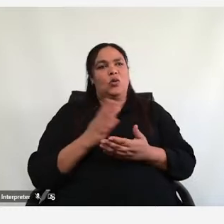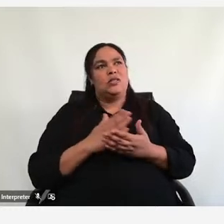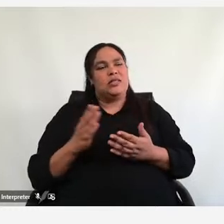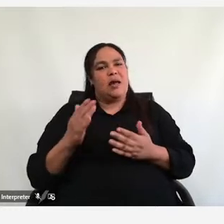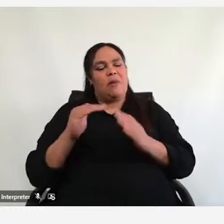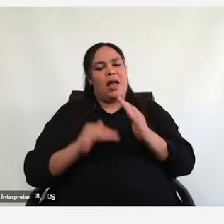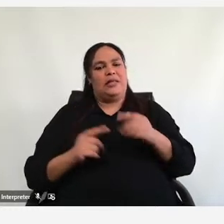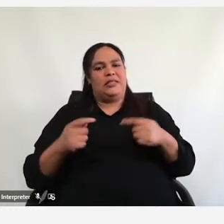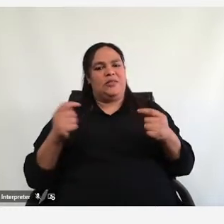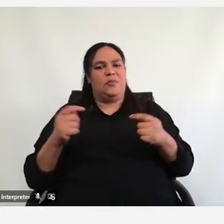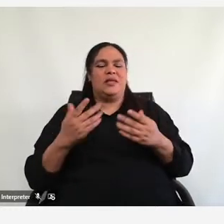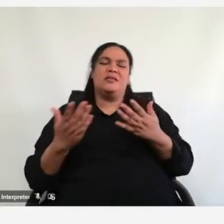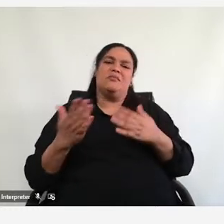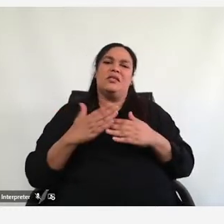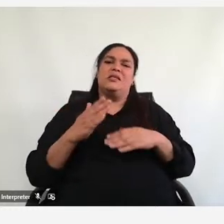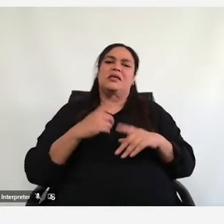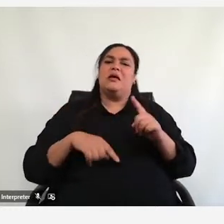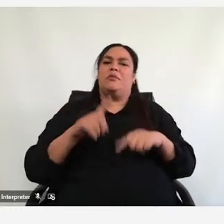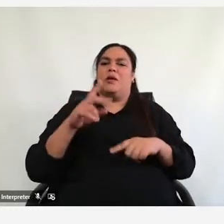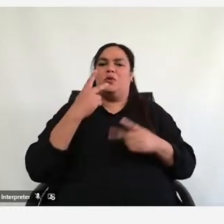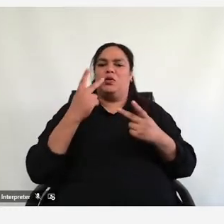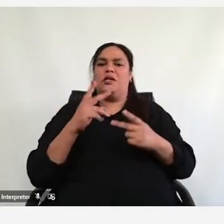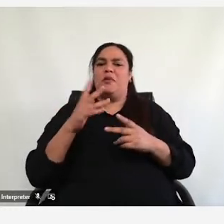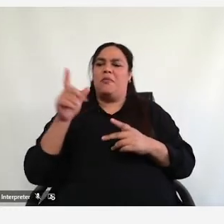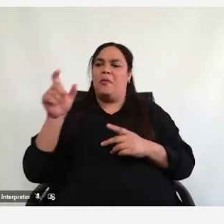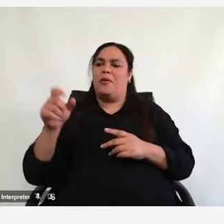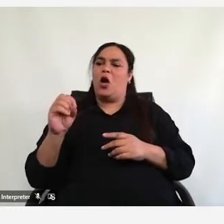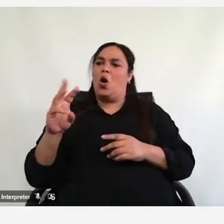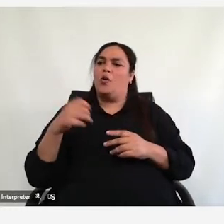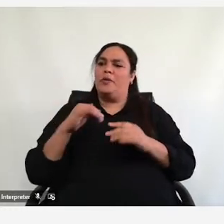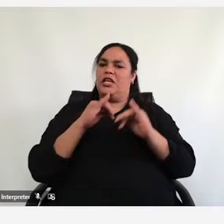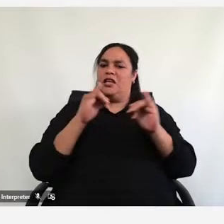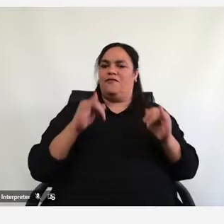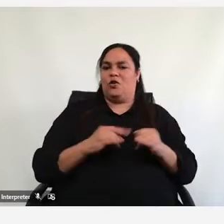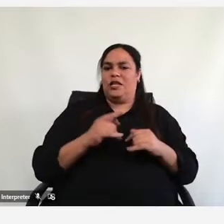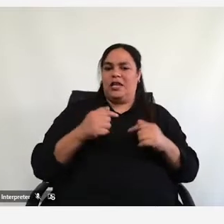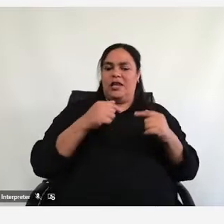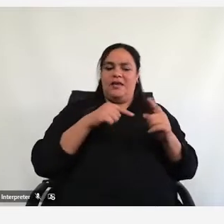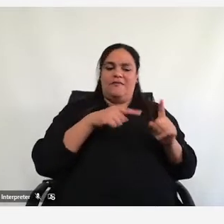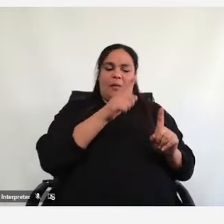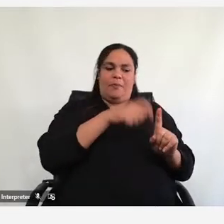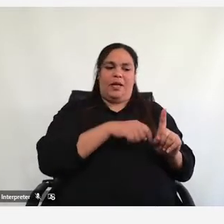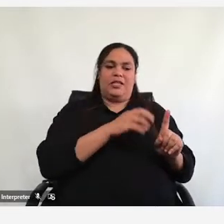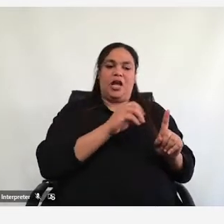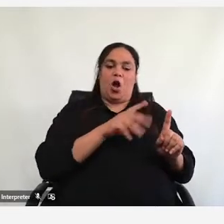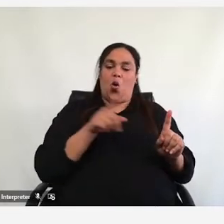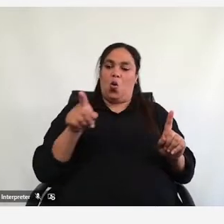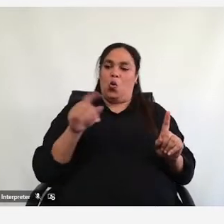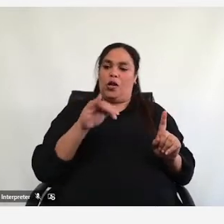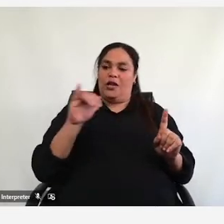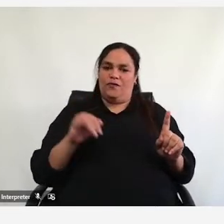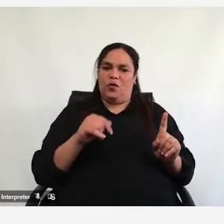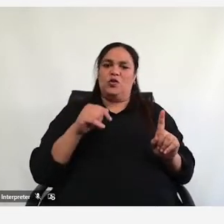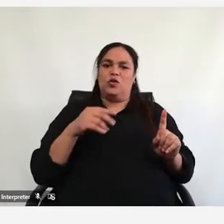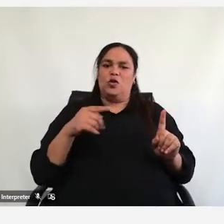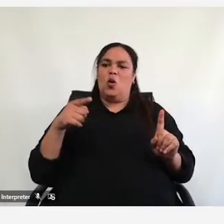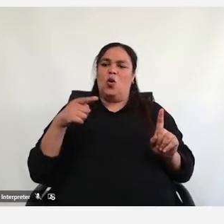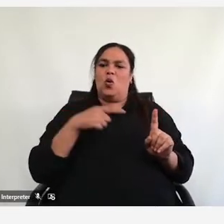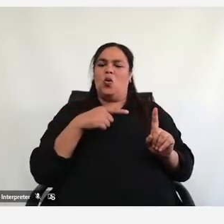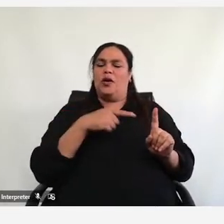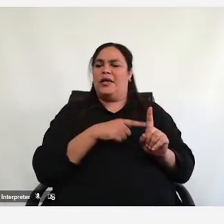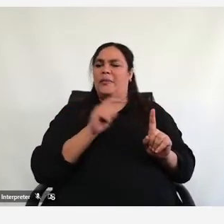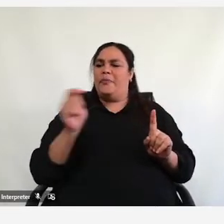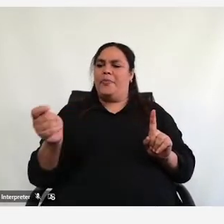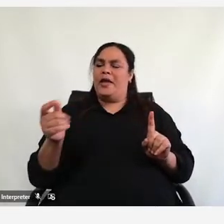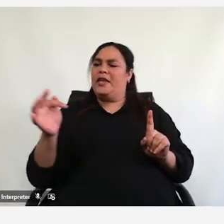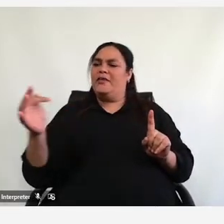underspending, sometimes you will see because someone owes you an invoice. So if Deirdre owes Yaku an invoice, when must Yaku pay it if Deirdre is not going to give